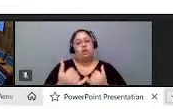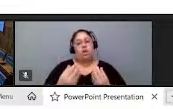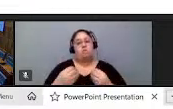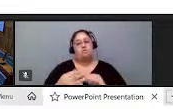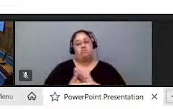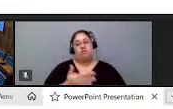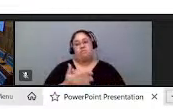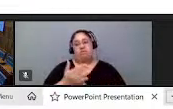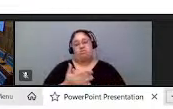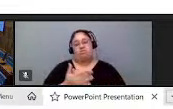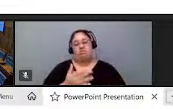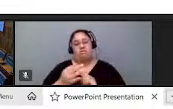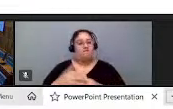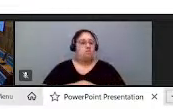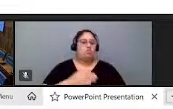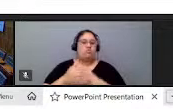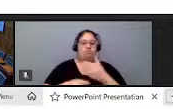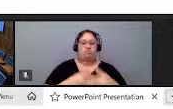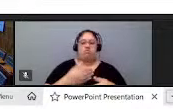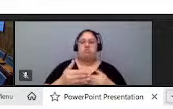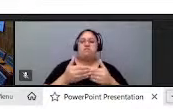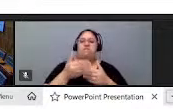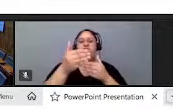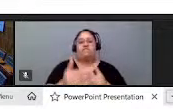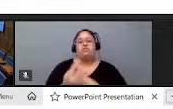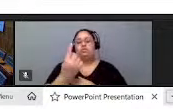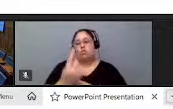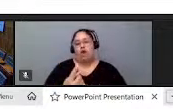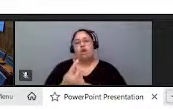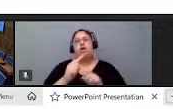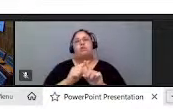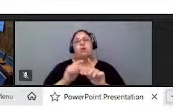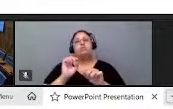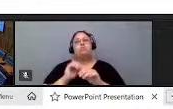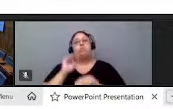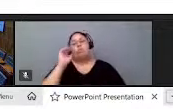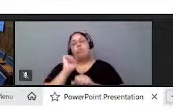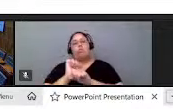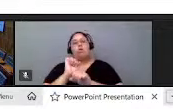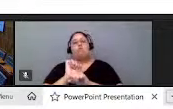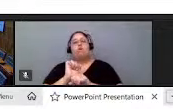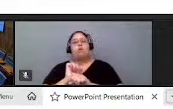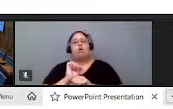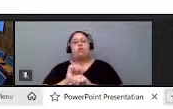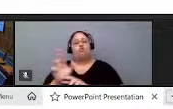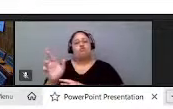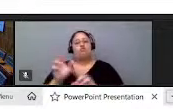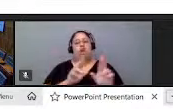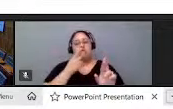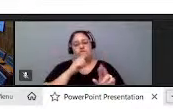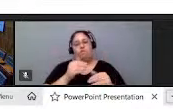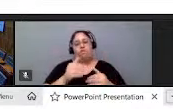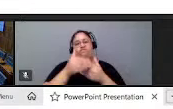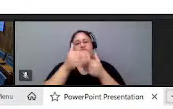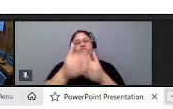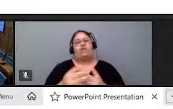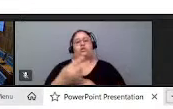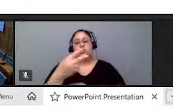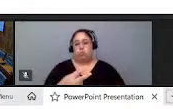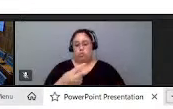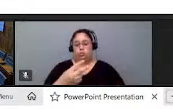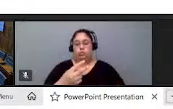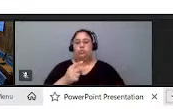fully operational into phase one there is considerable work that's happening to get it ready for phase two and that is